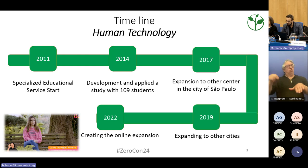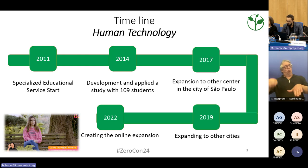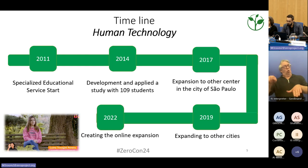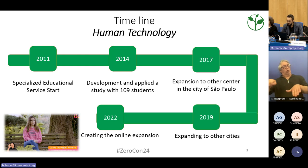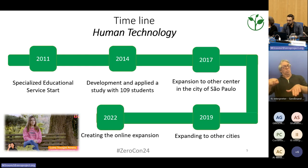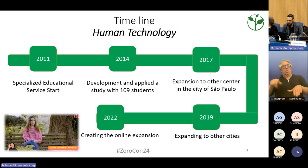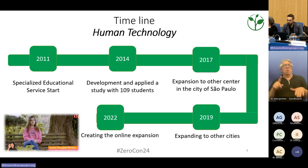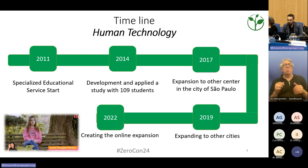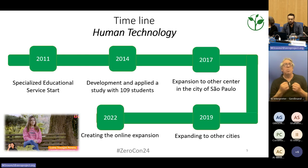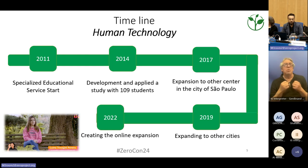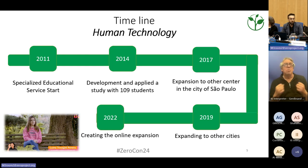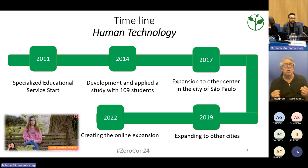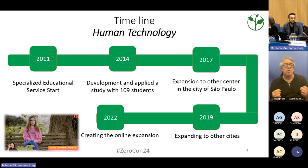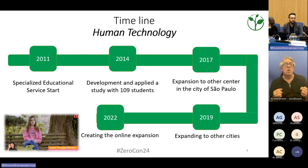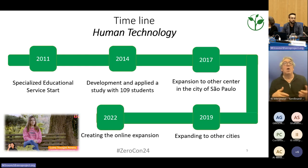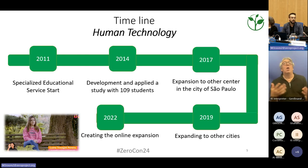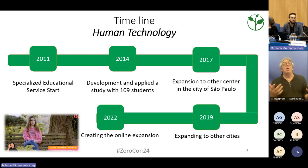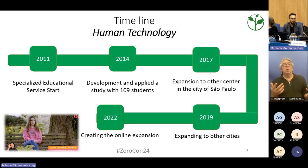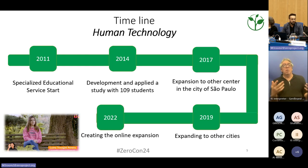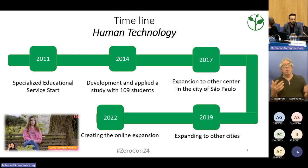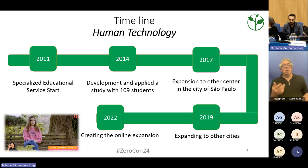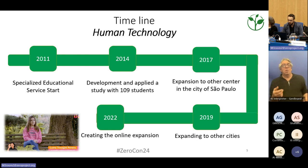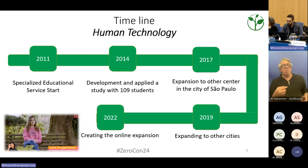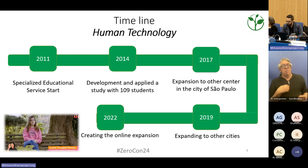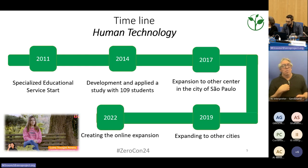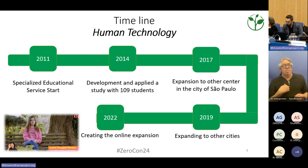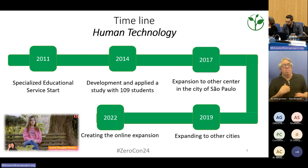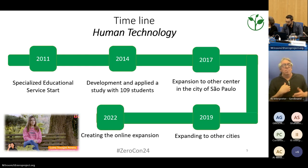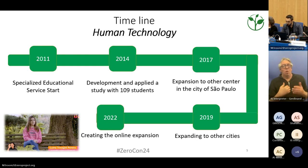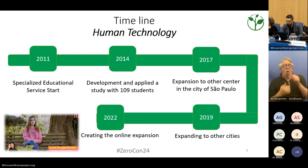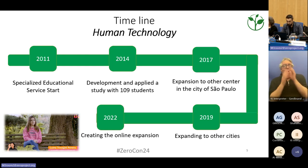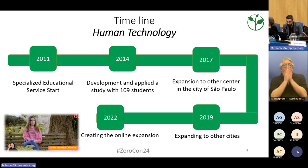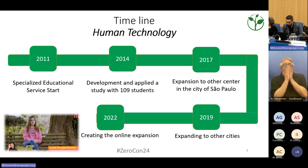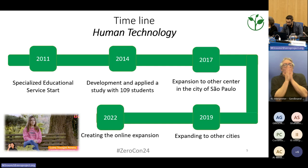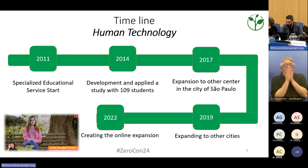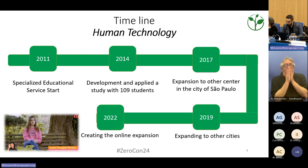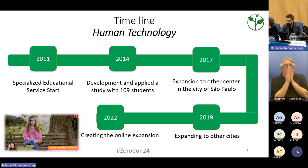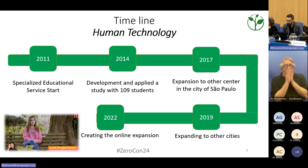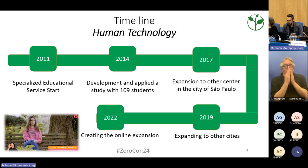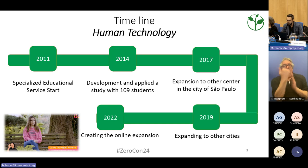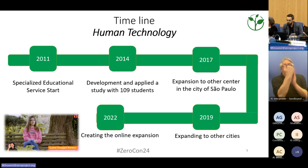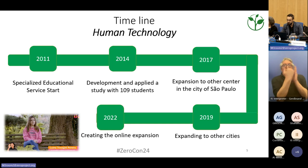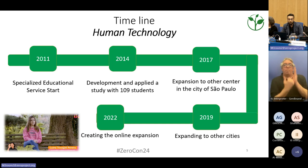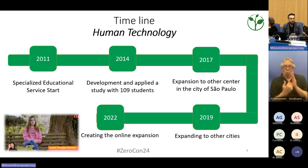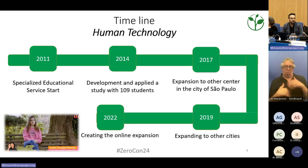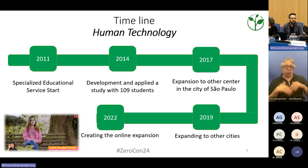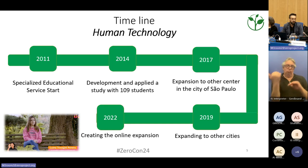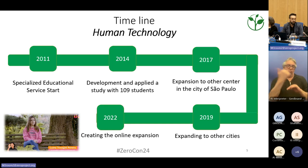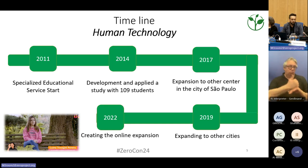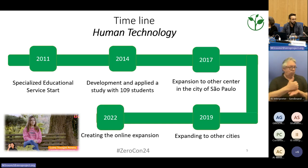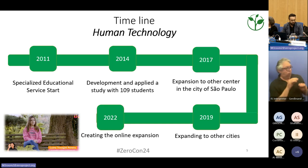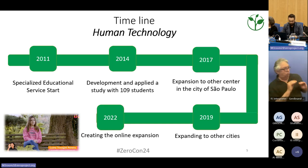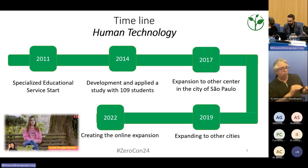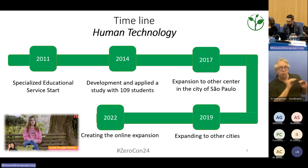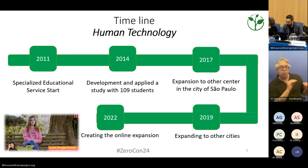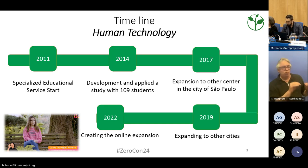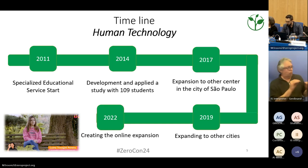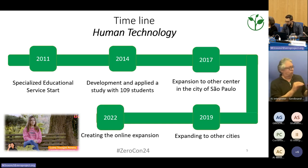Luana improved her social skills, academic skills, and more important, and built her